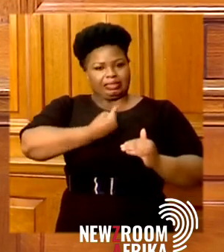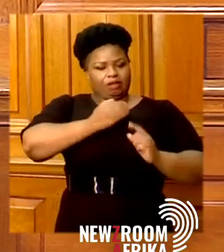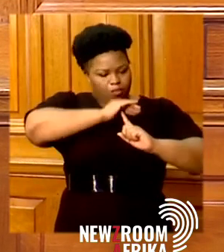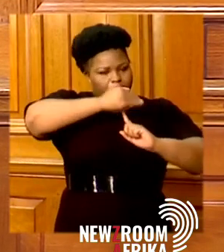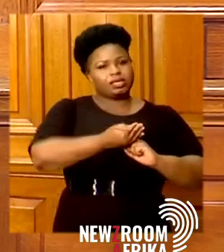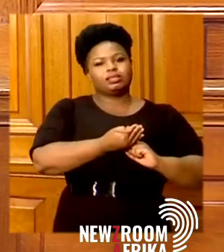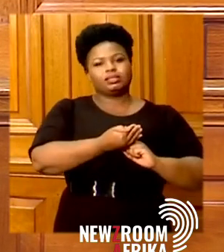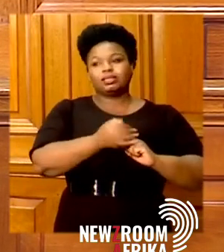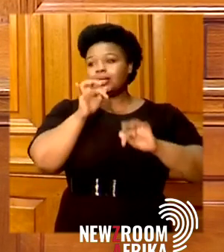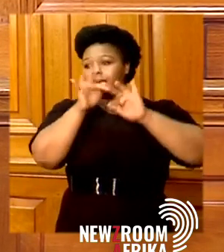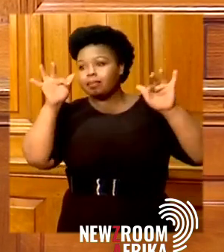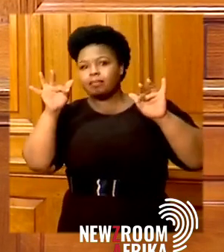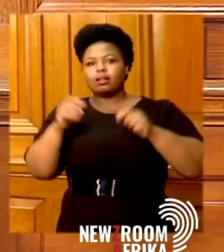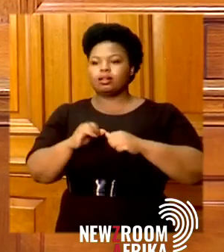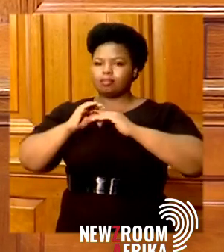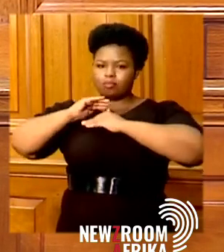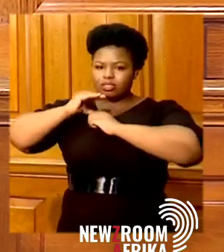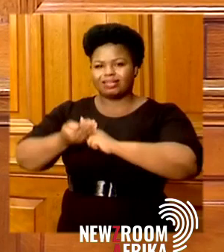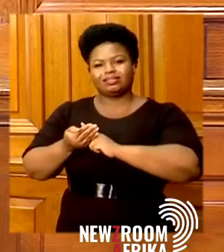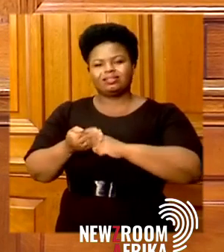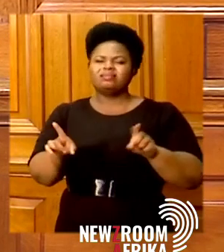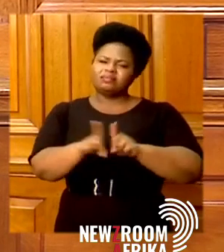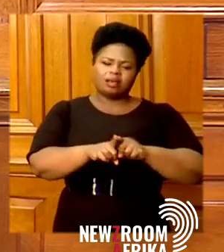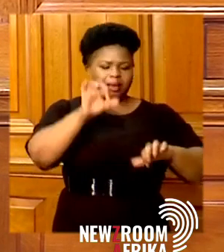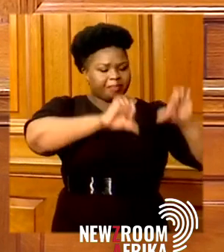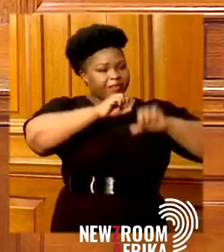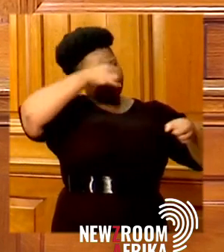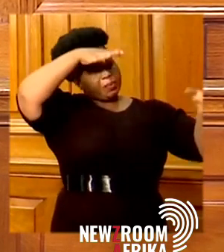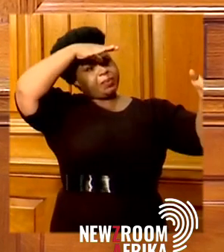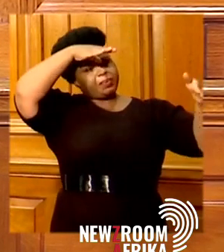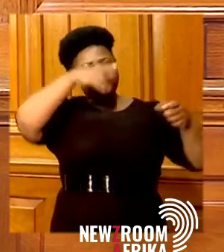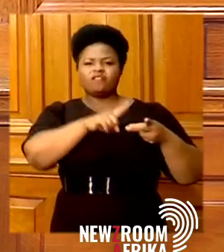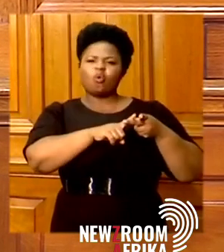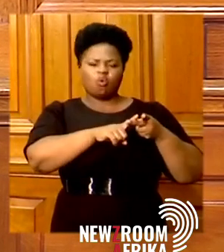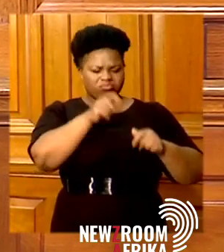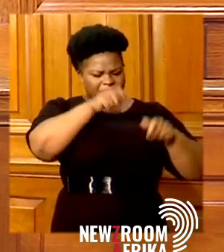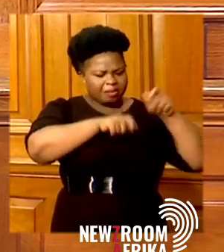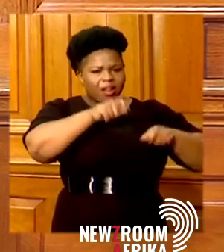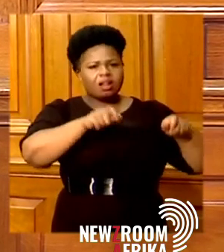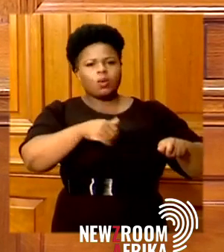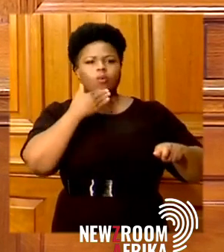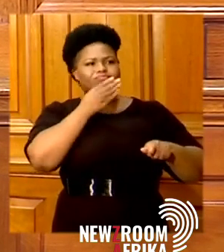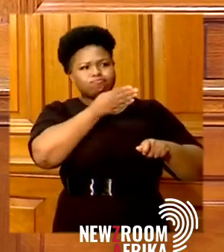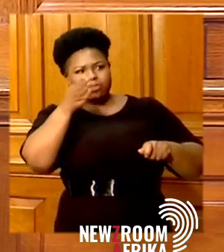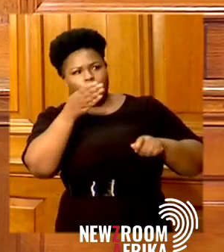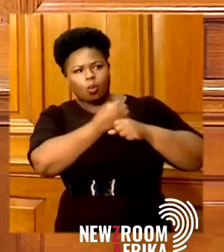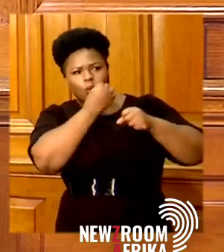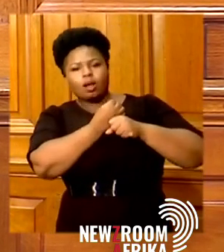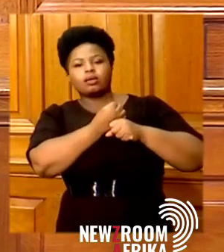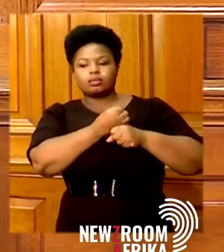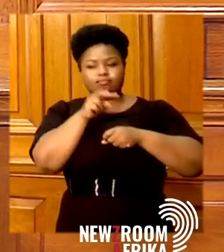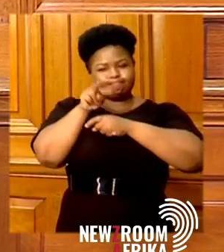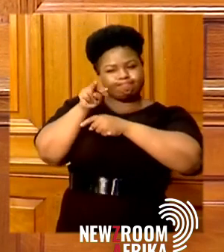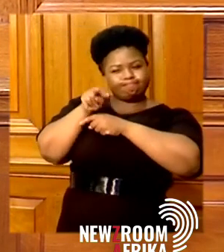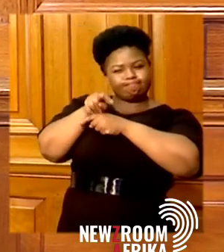others. Together with our scientists and experts, we will continue to monitor the situation